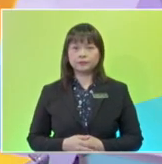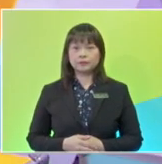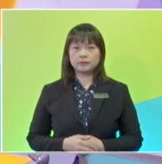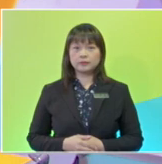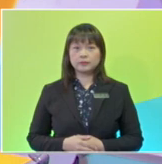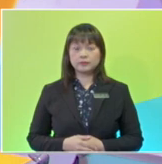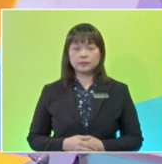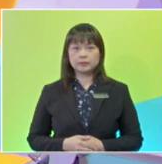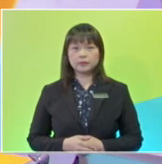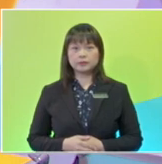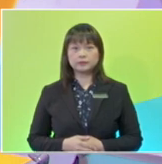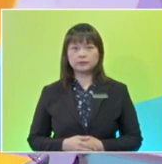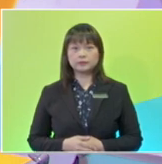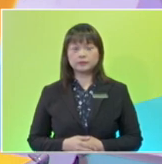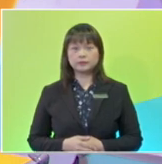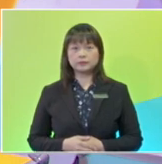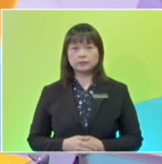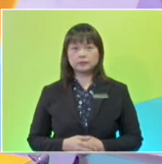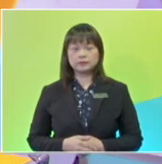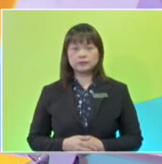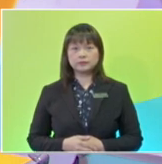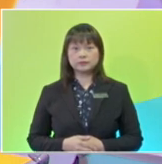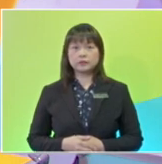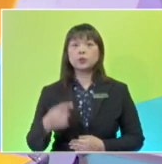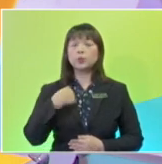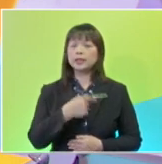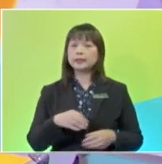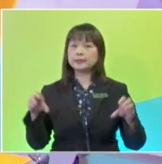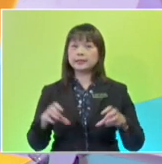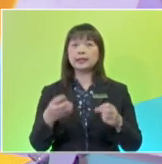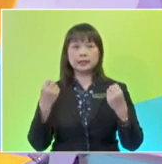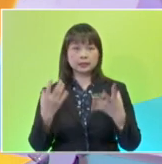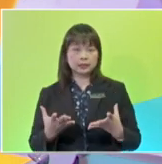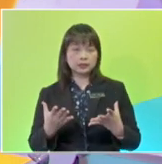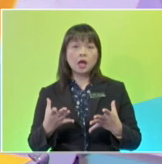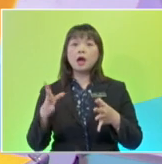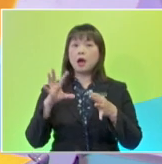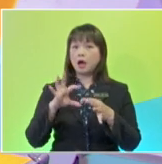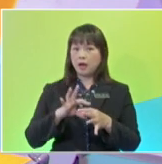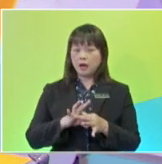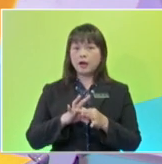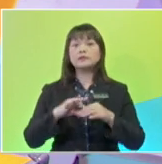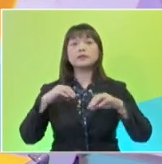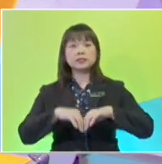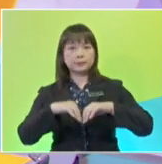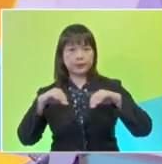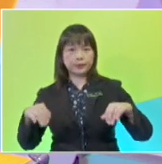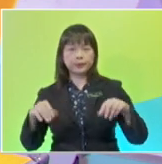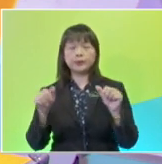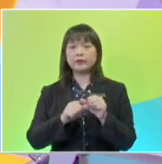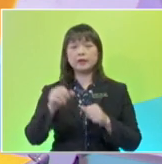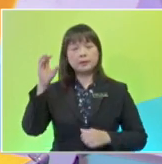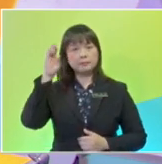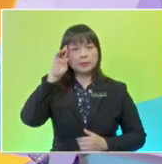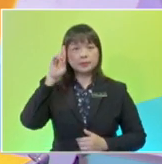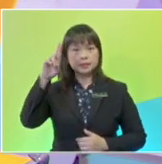Tivia. Okay, so we did discuss a lot about separation methods together with Mr. Q and in the topic of